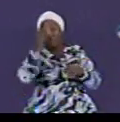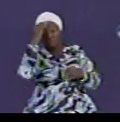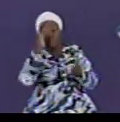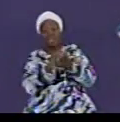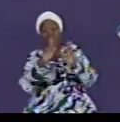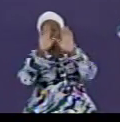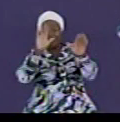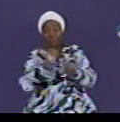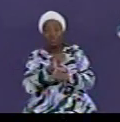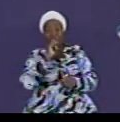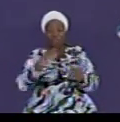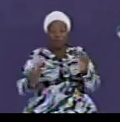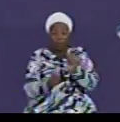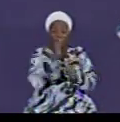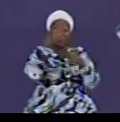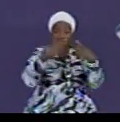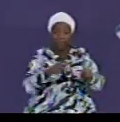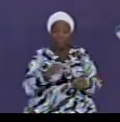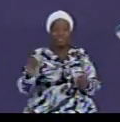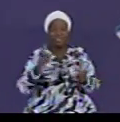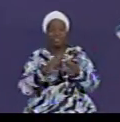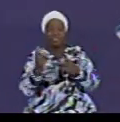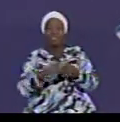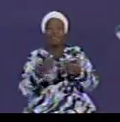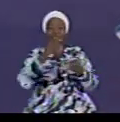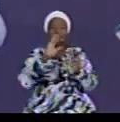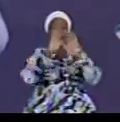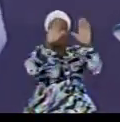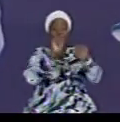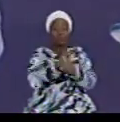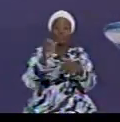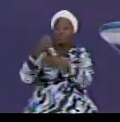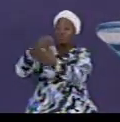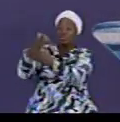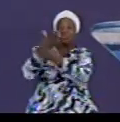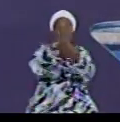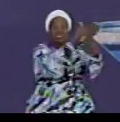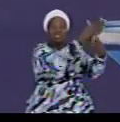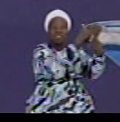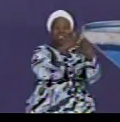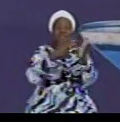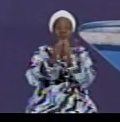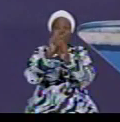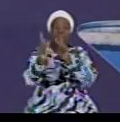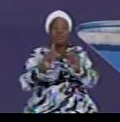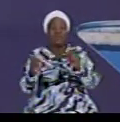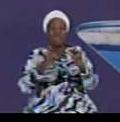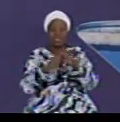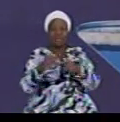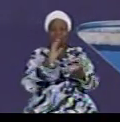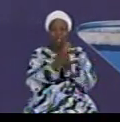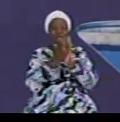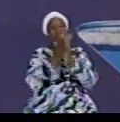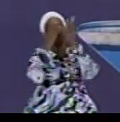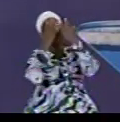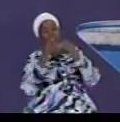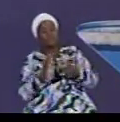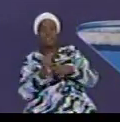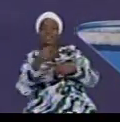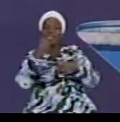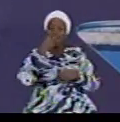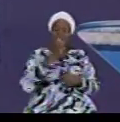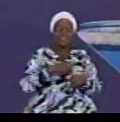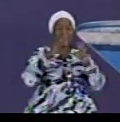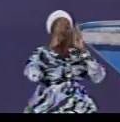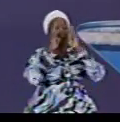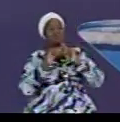miracle is about to happen, reverberating miracles, then they become sorrowful, they're dejected, and they're crying.